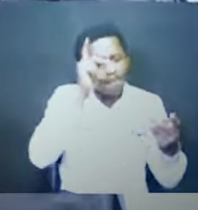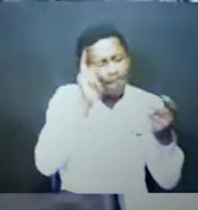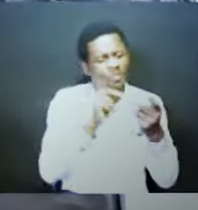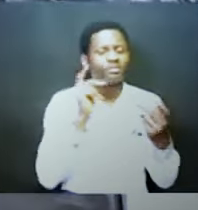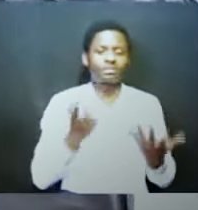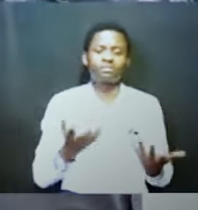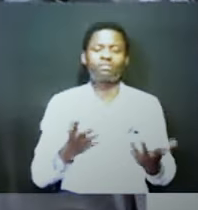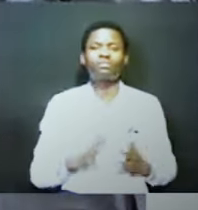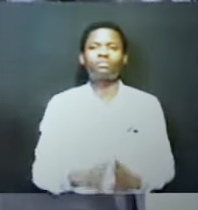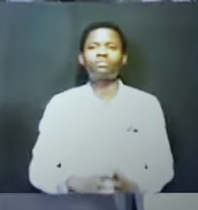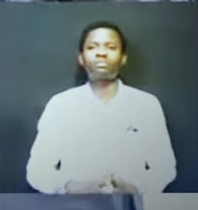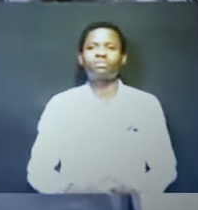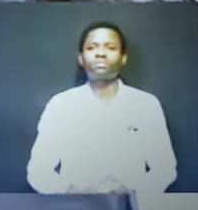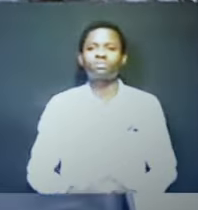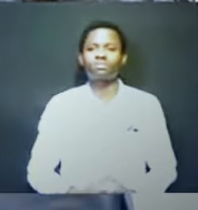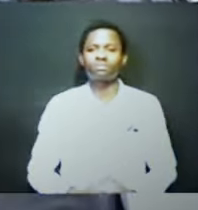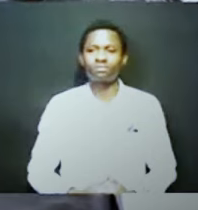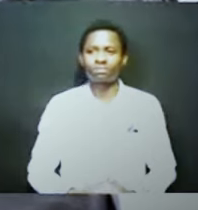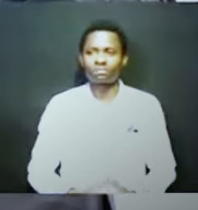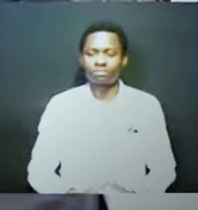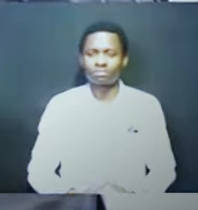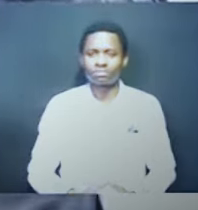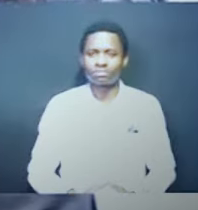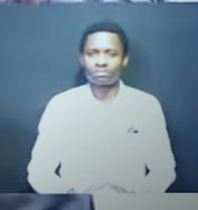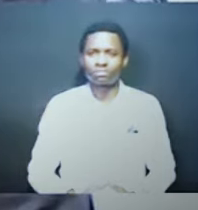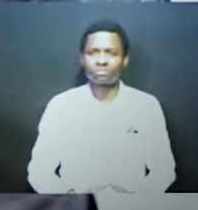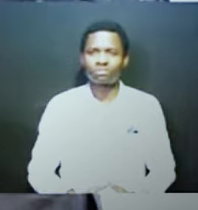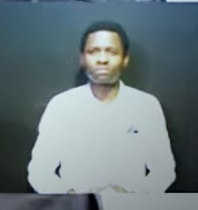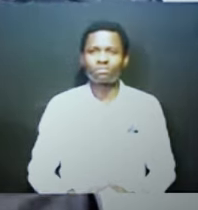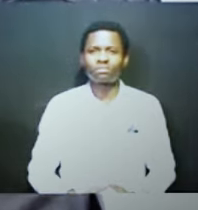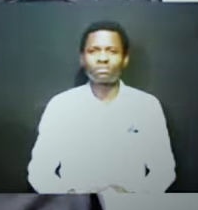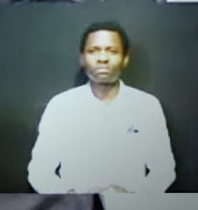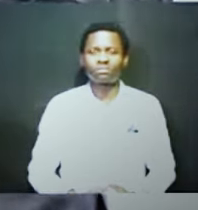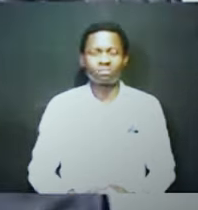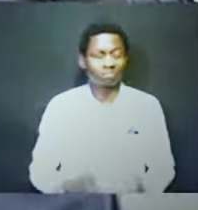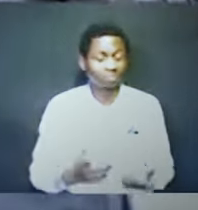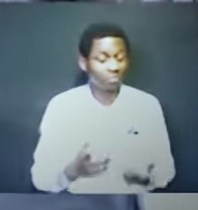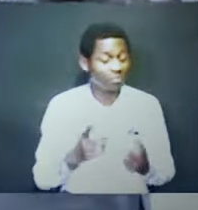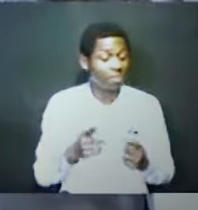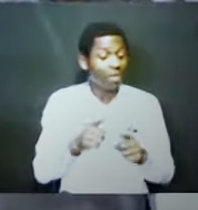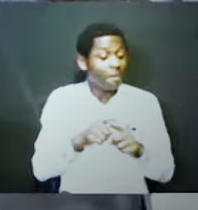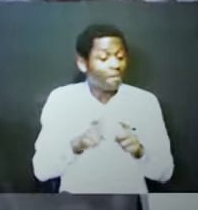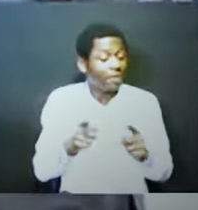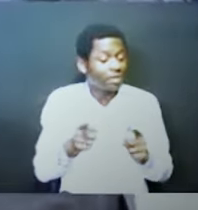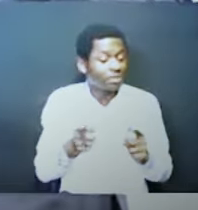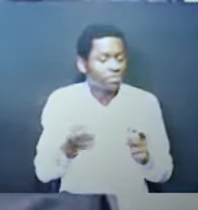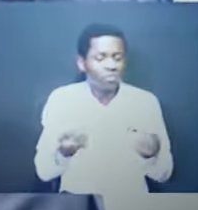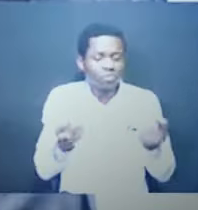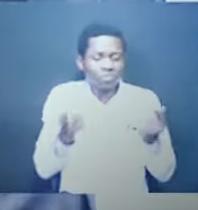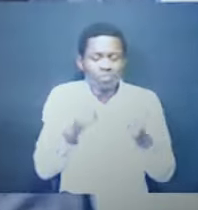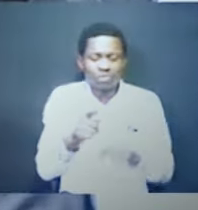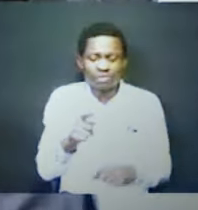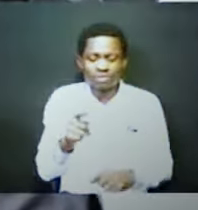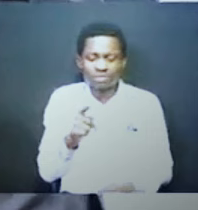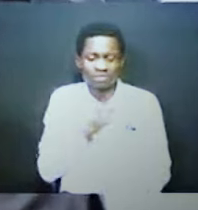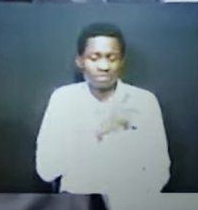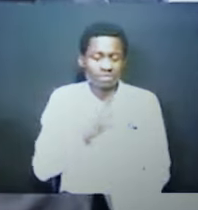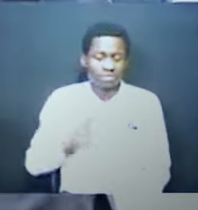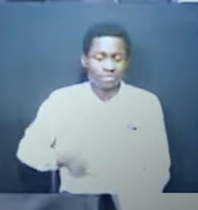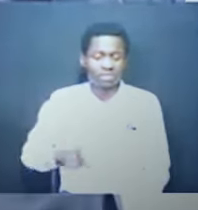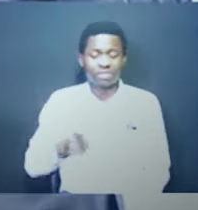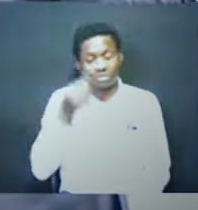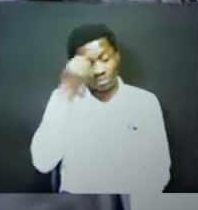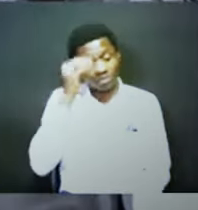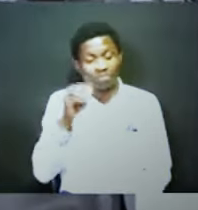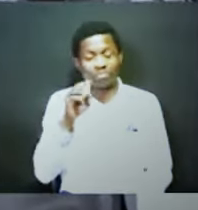yesedie, yen eja, Jehonadab se yenu unyina. But when Nebuchadnezzar, king of Babylon,